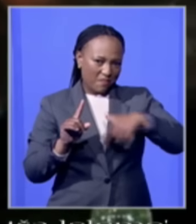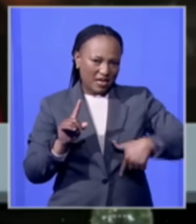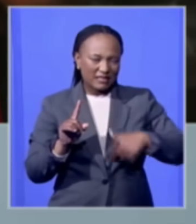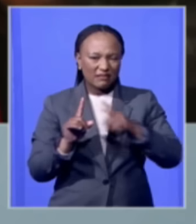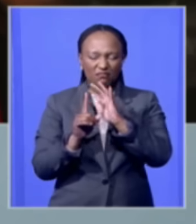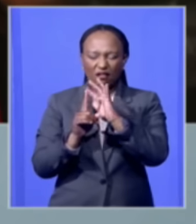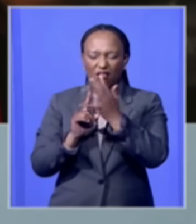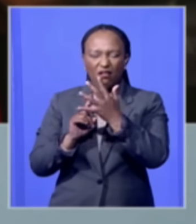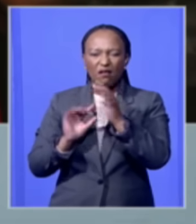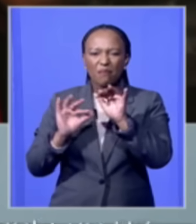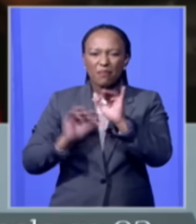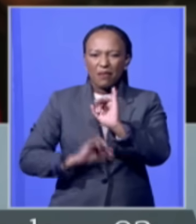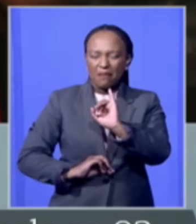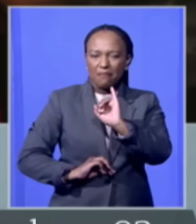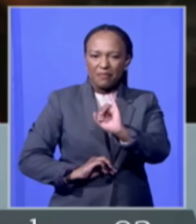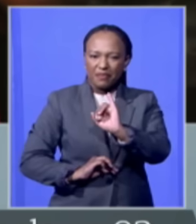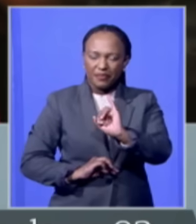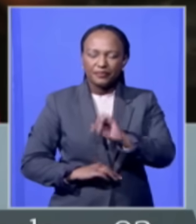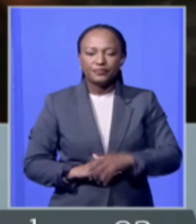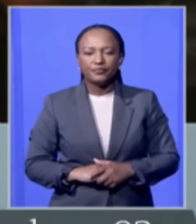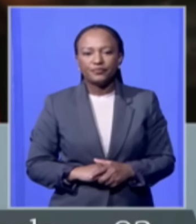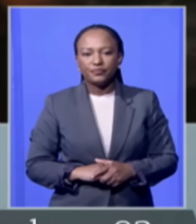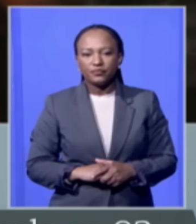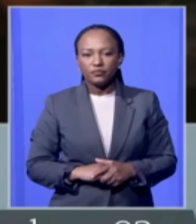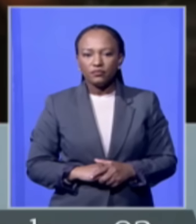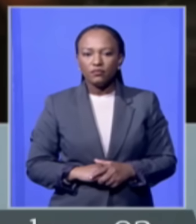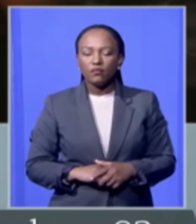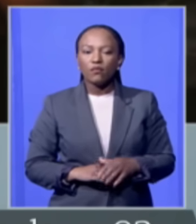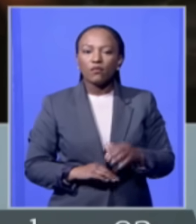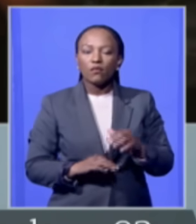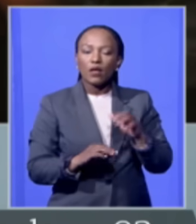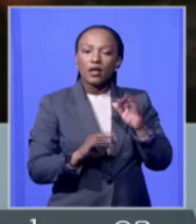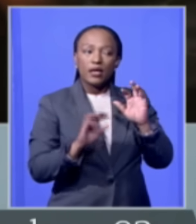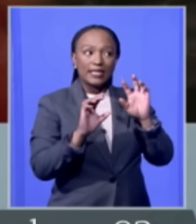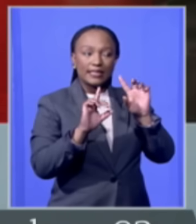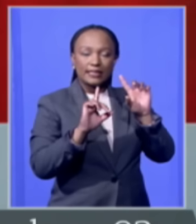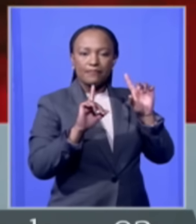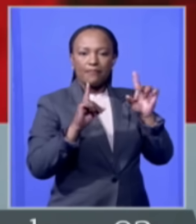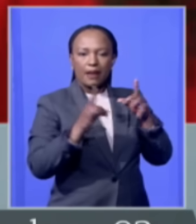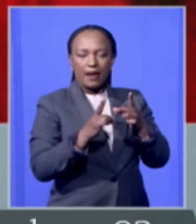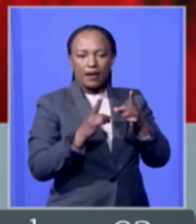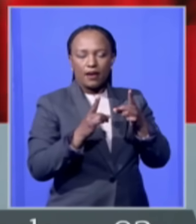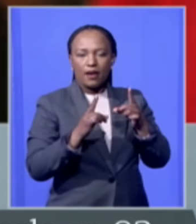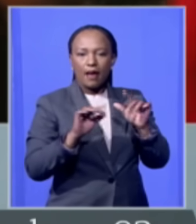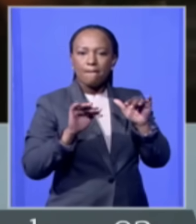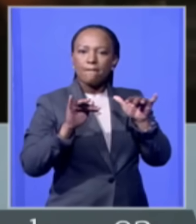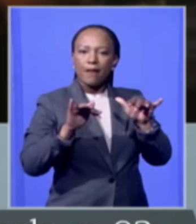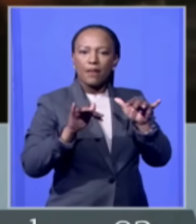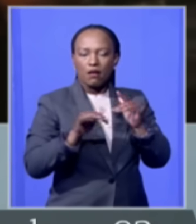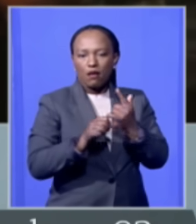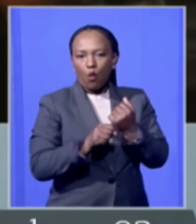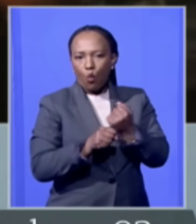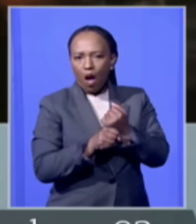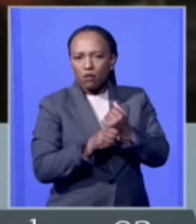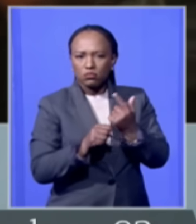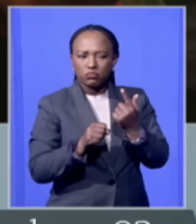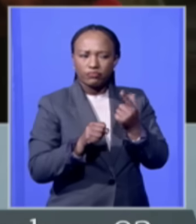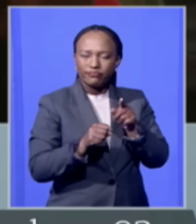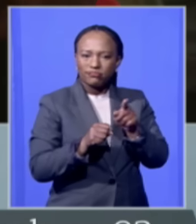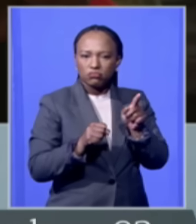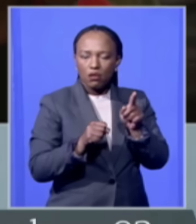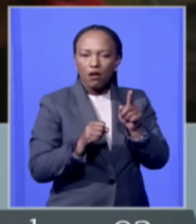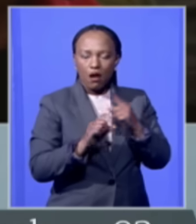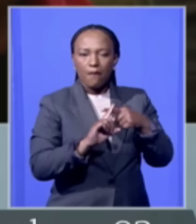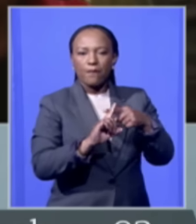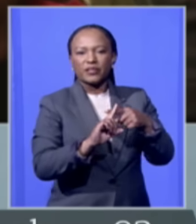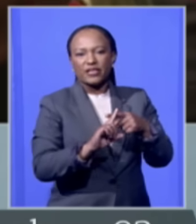have received a positive response from the Department of Public Works here, KSD. I was in Butterworth yesterday. The municipality